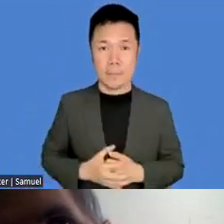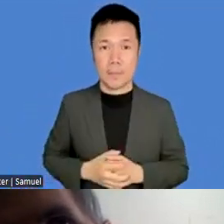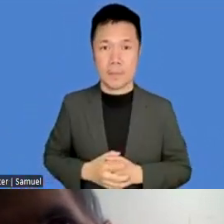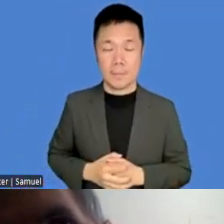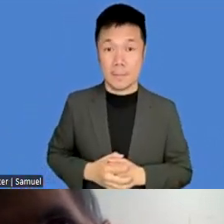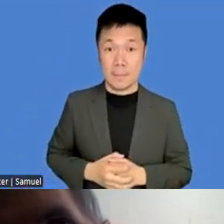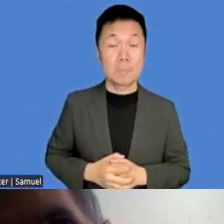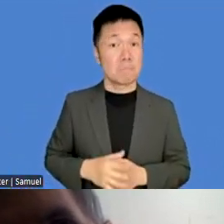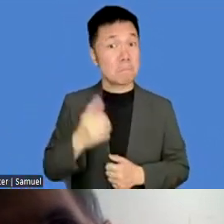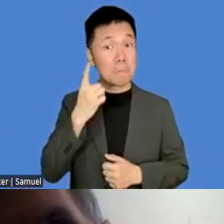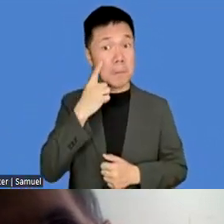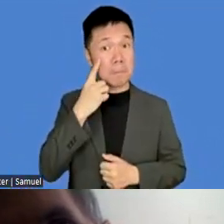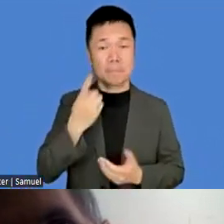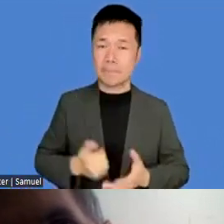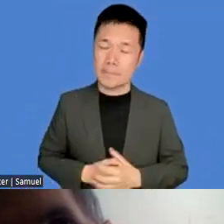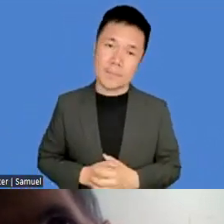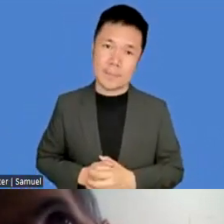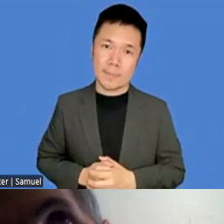Actually, it's